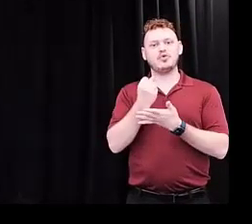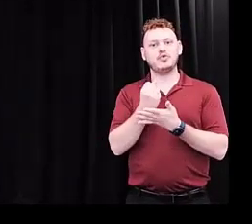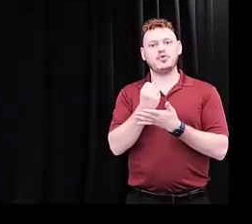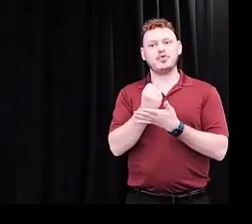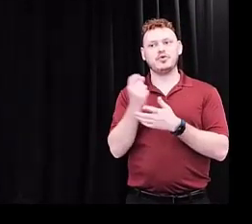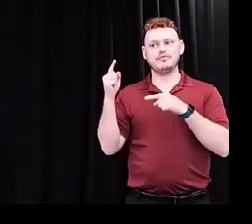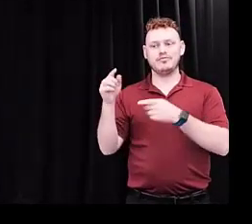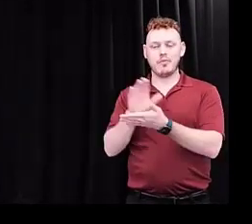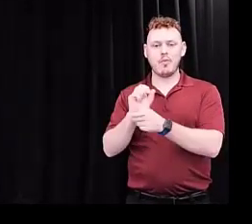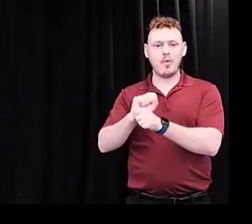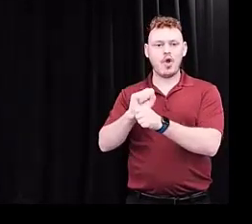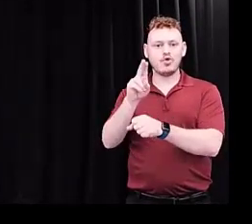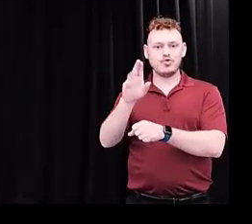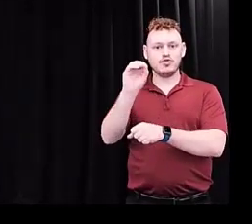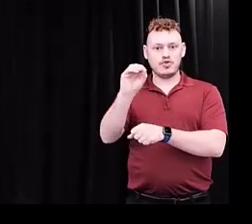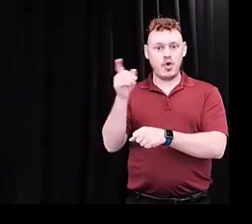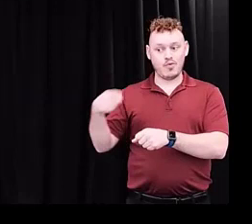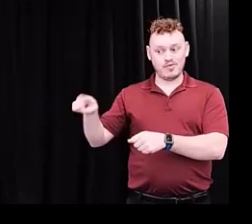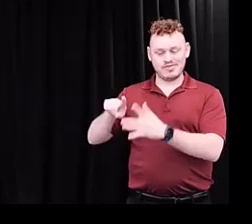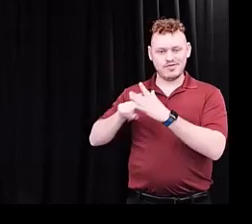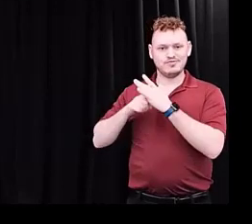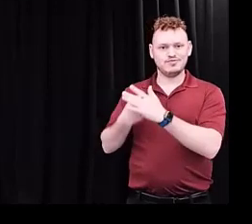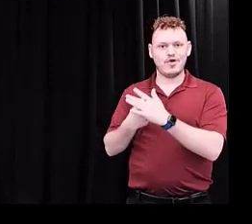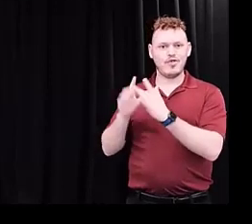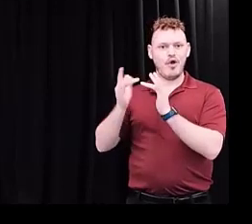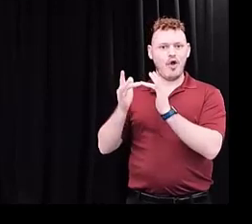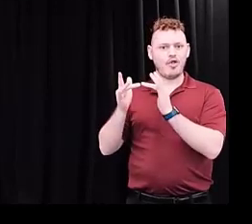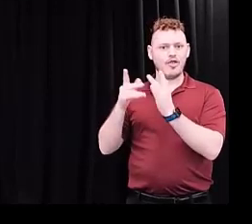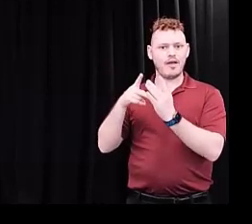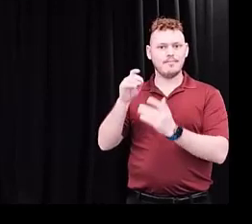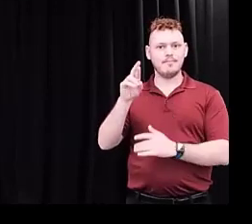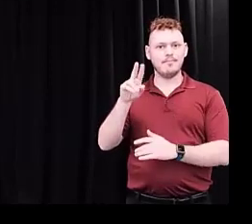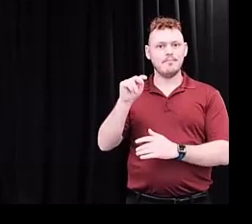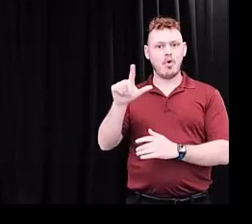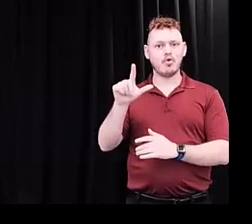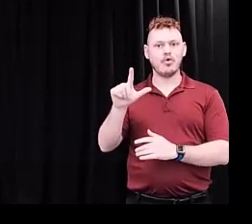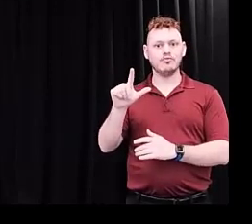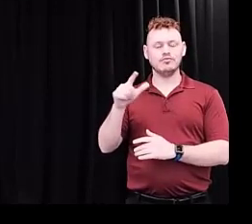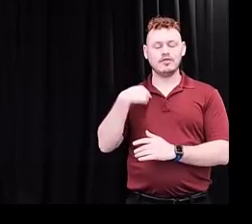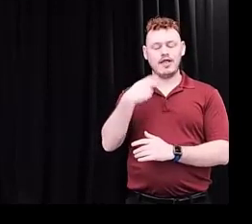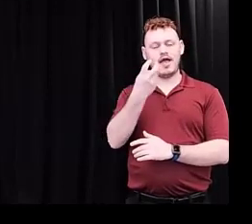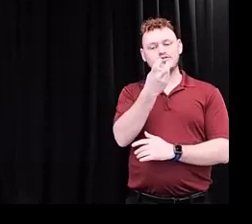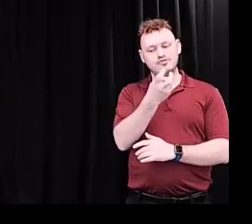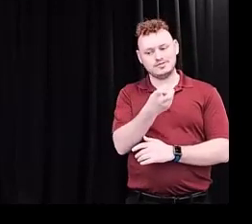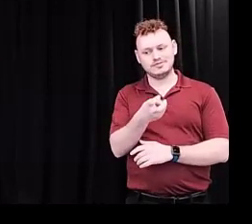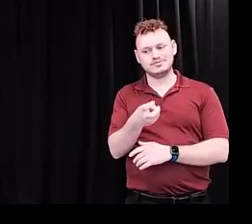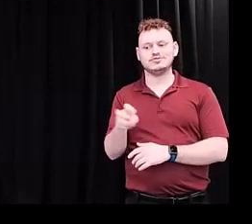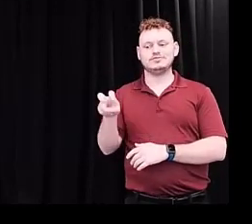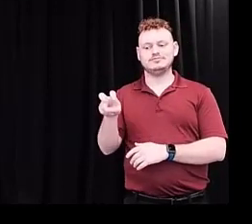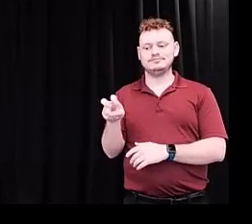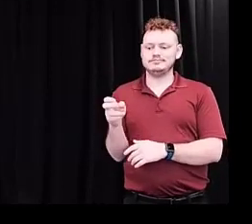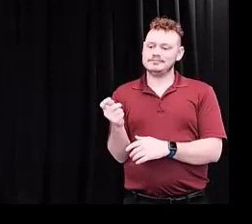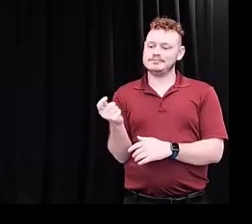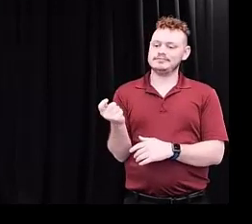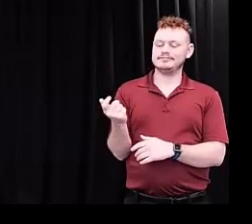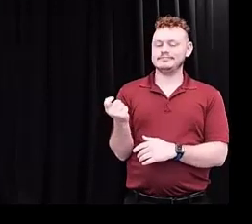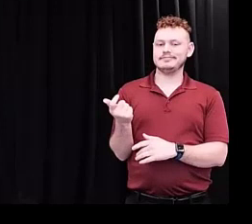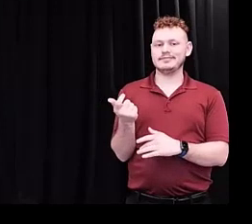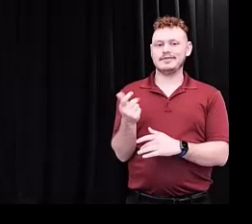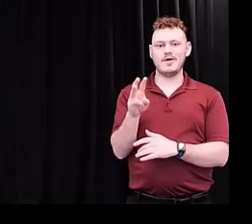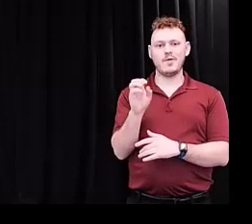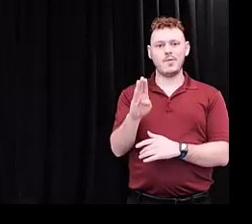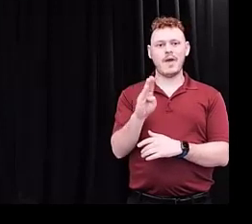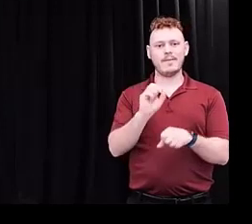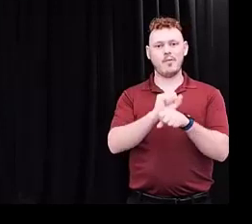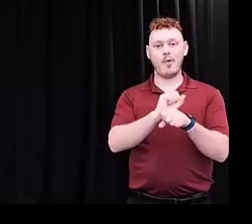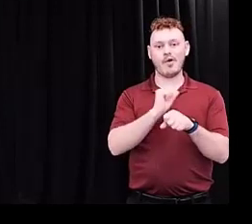at UCO when they were launching one of their online portals, and was able to transition that little bit of web work that I